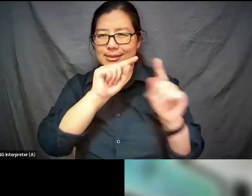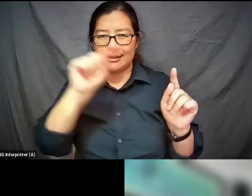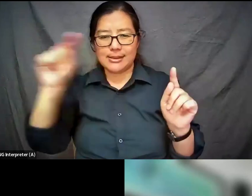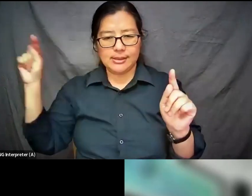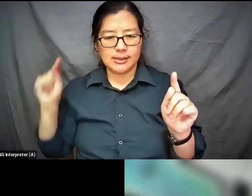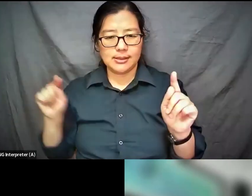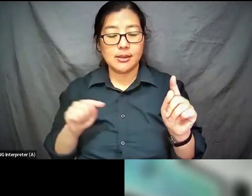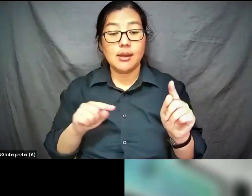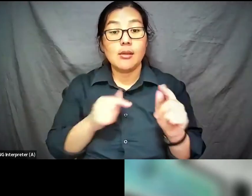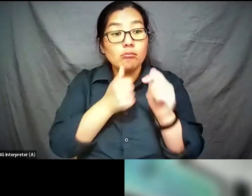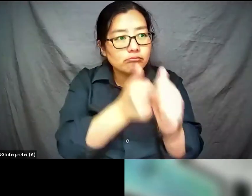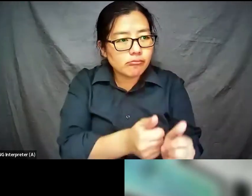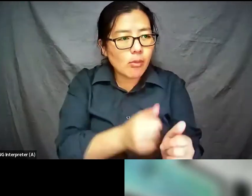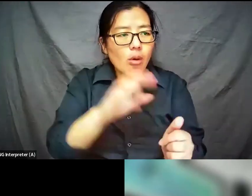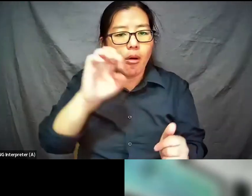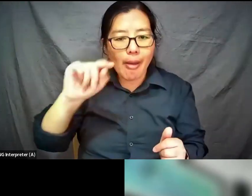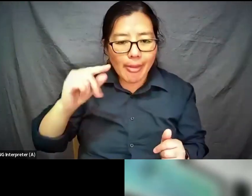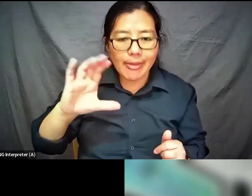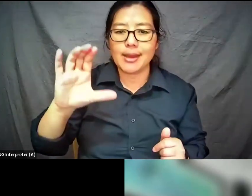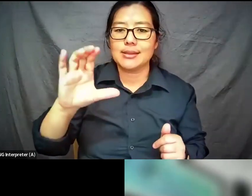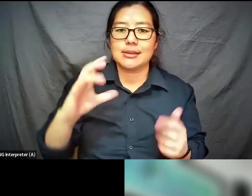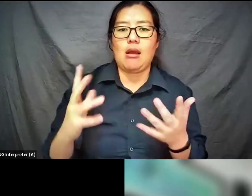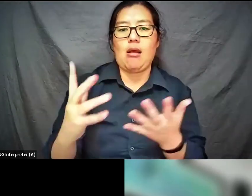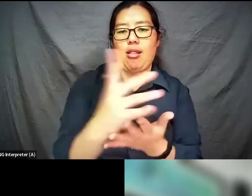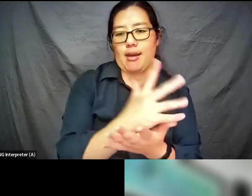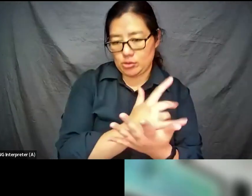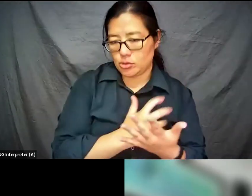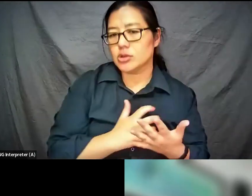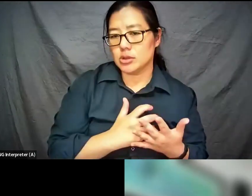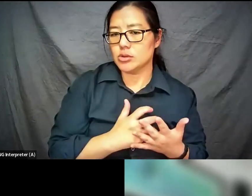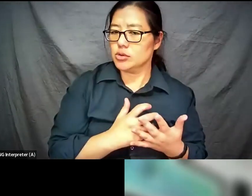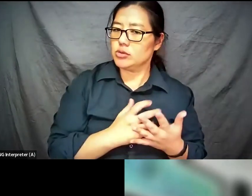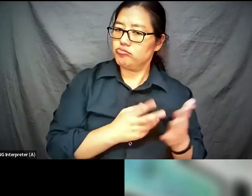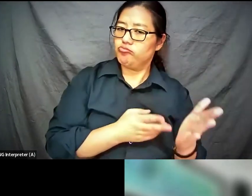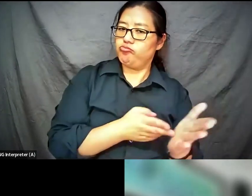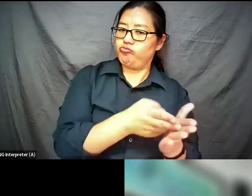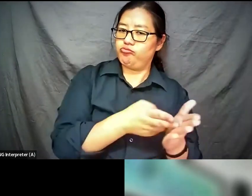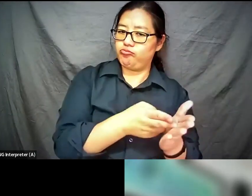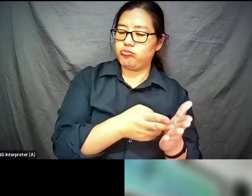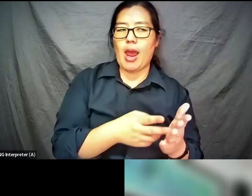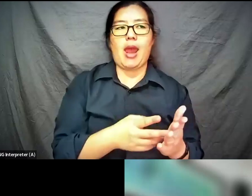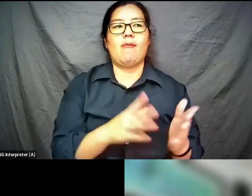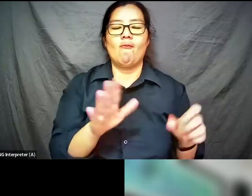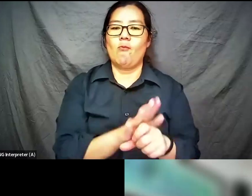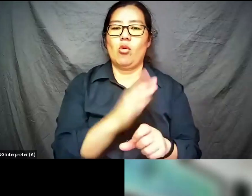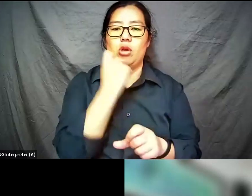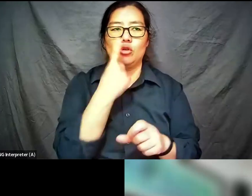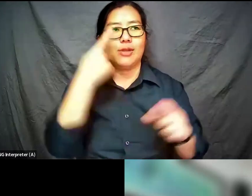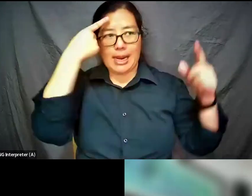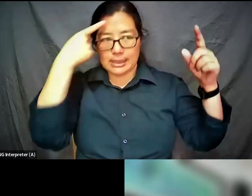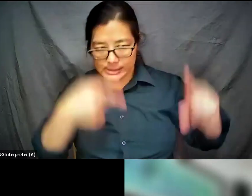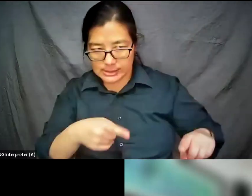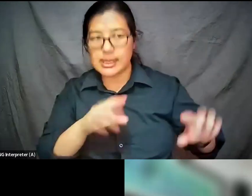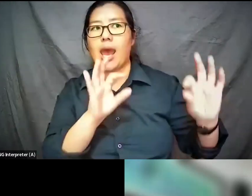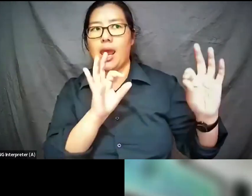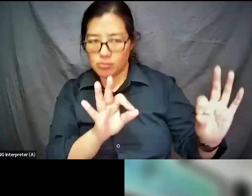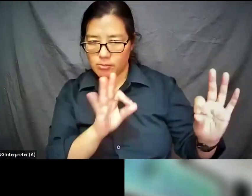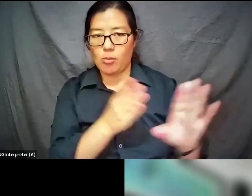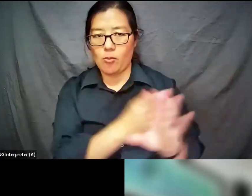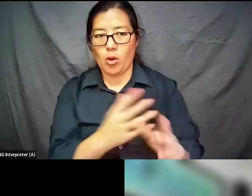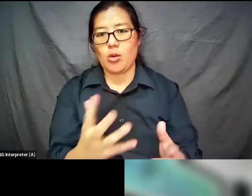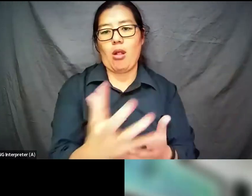Black women online and what would be there, if anything, to prove our impact. And so I started